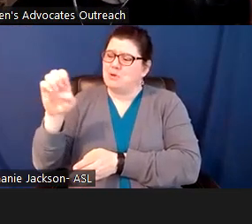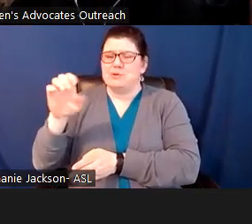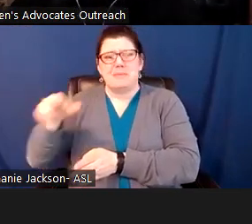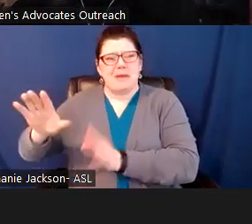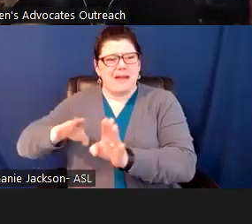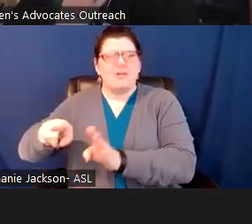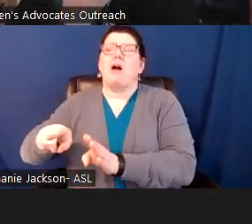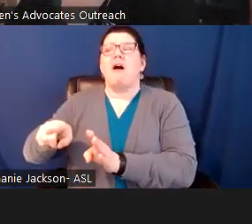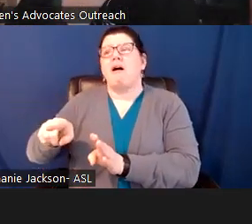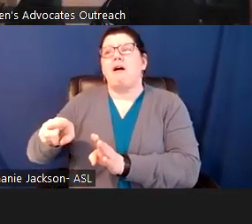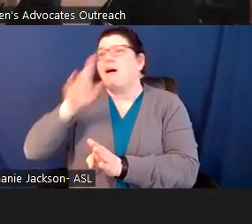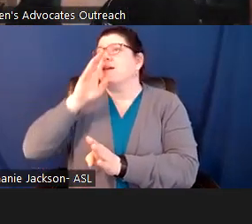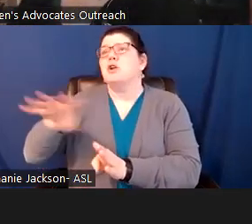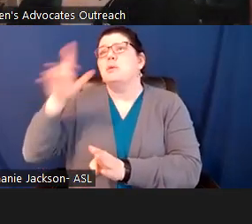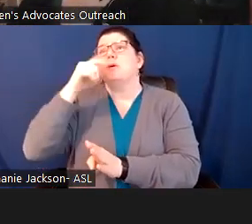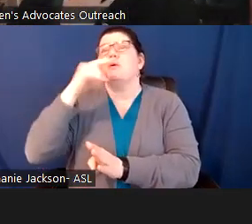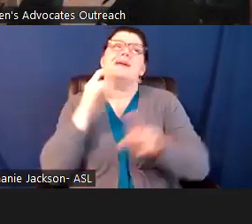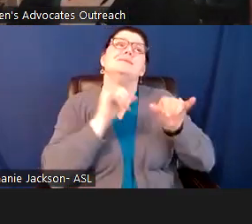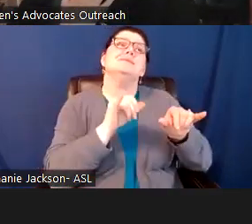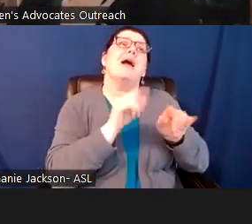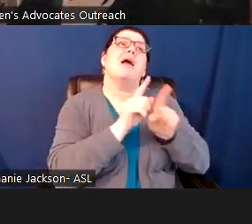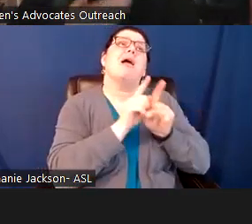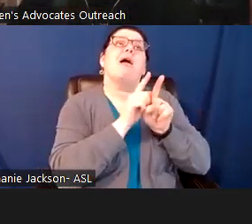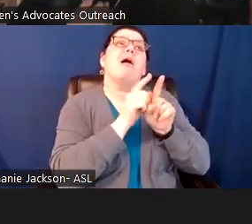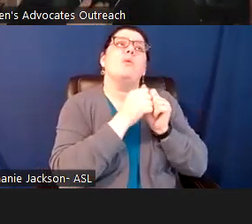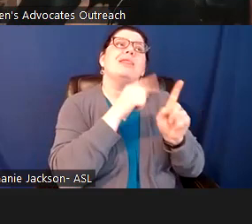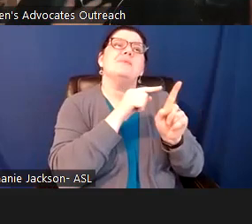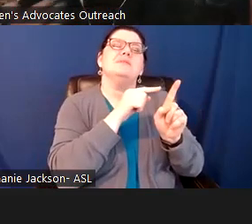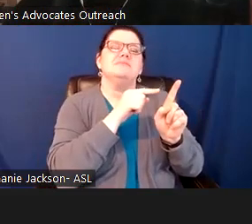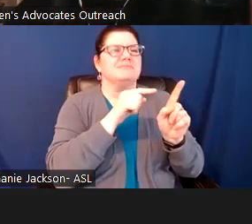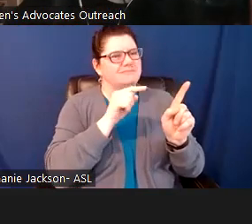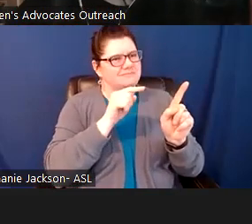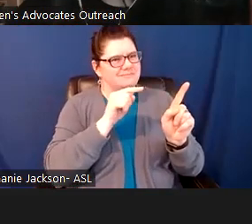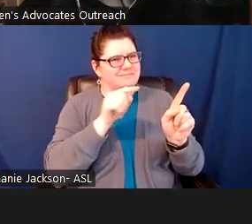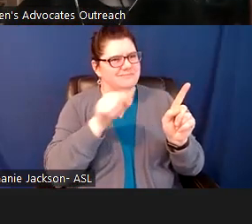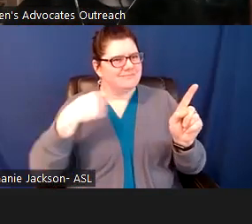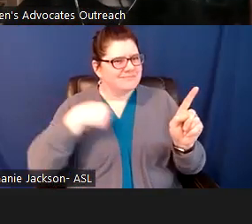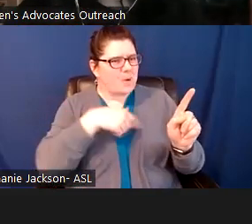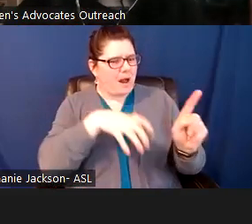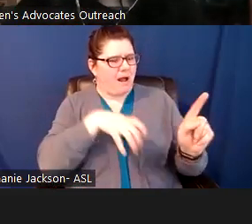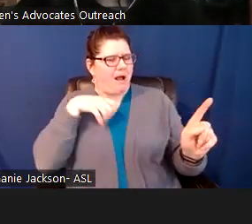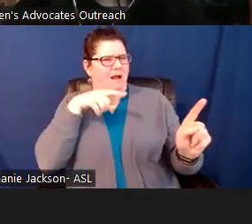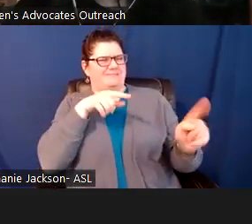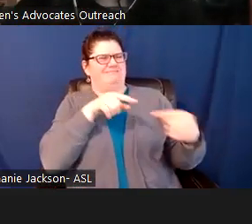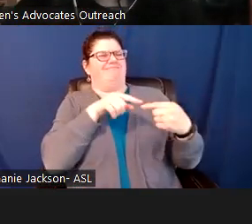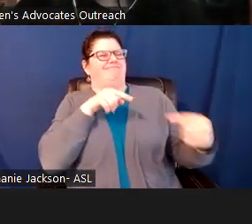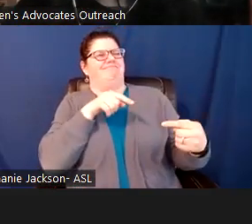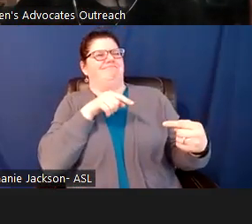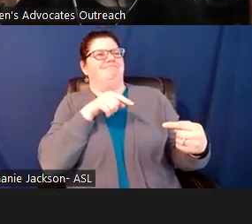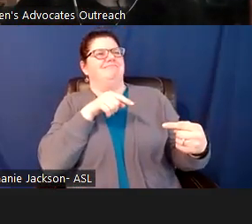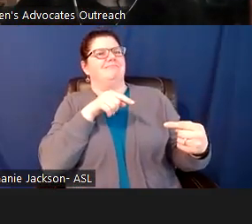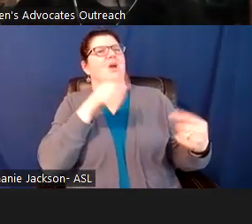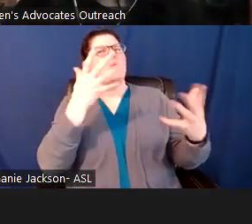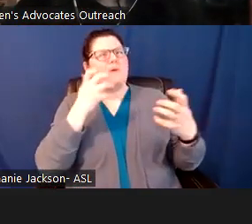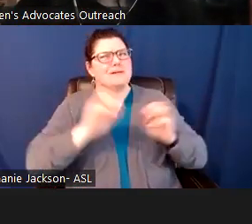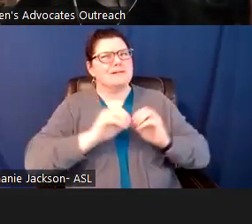And as the audience, I think part of our job is to counter that because we want to make it clear